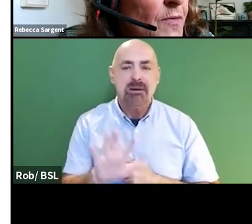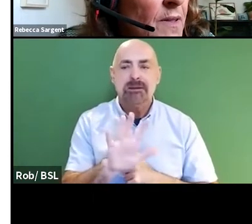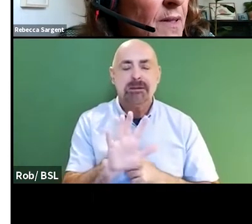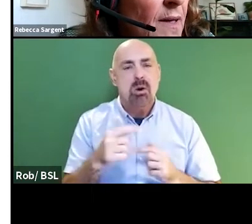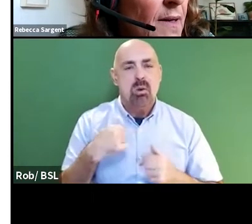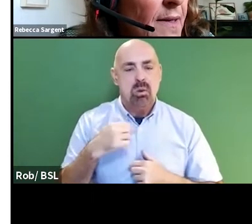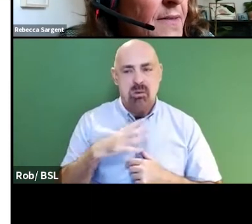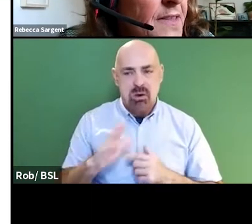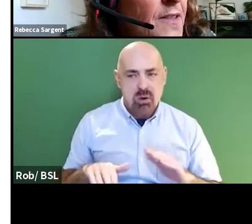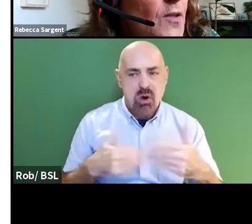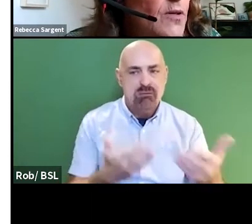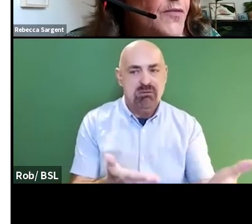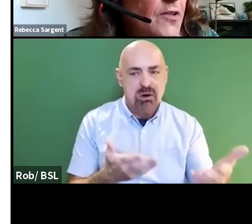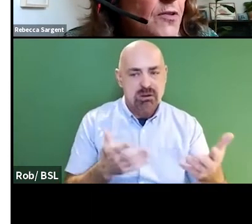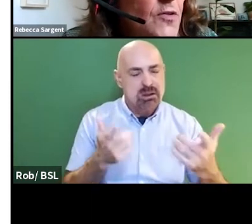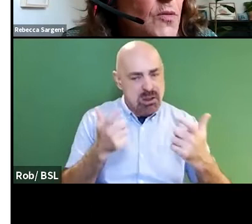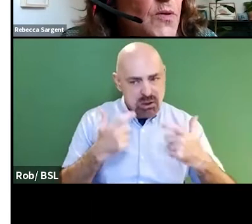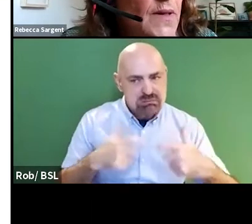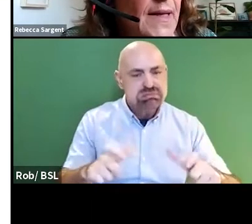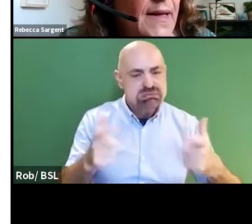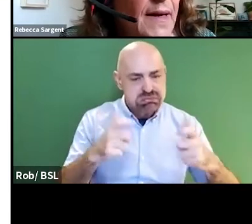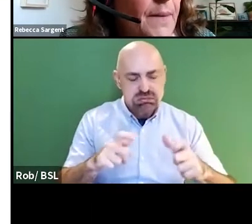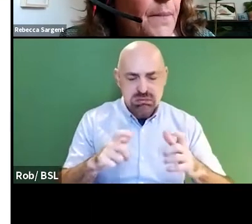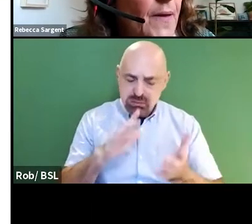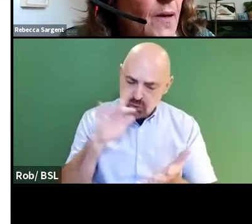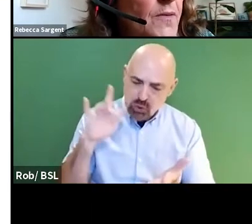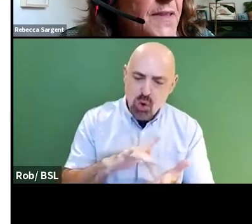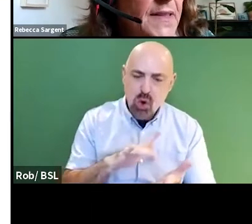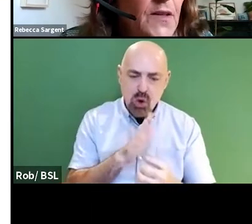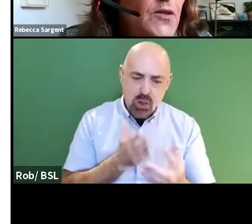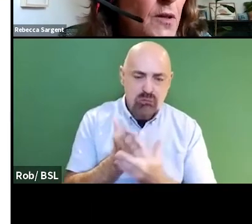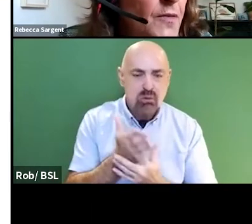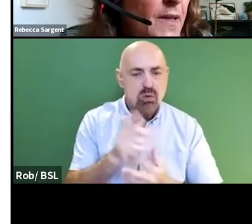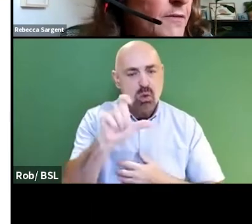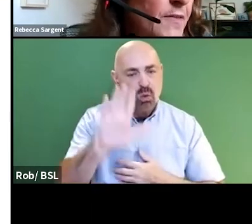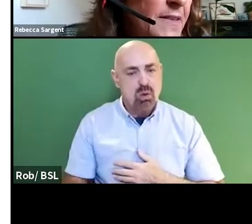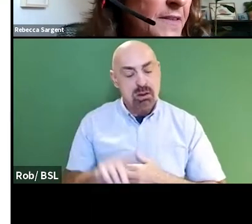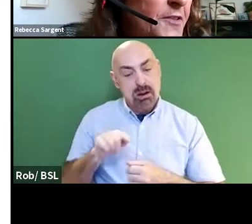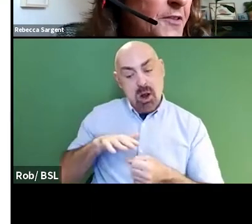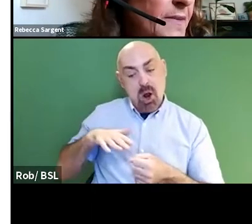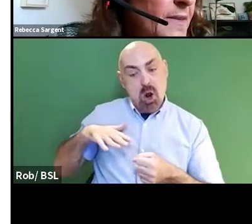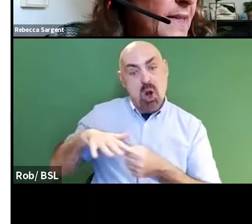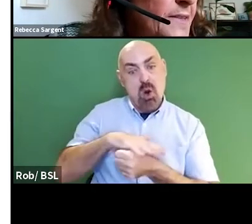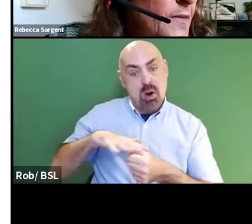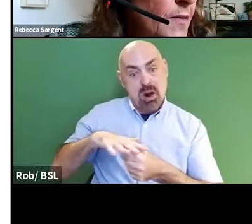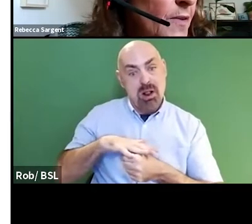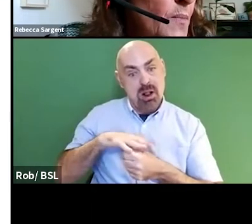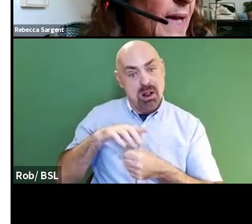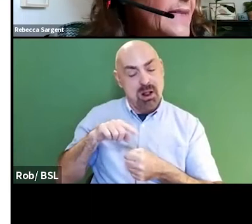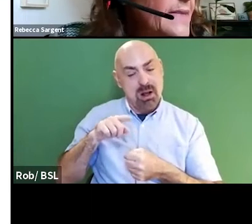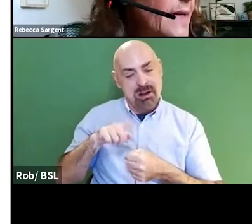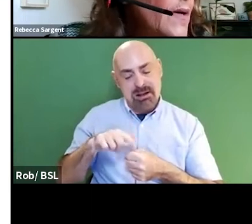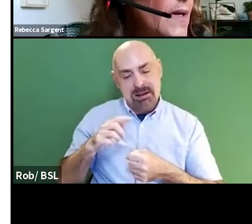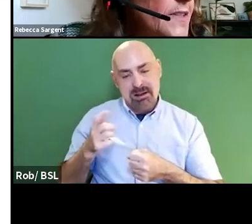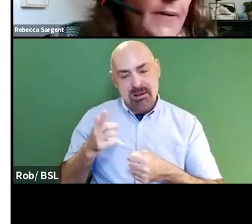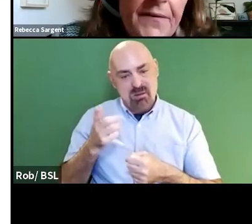want to offer a consistent core offer across Cornwall, alongside a local offer that reflects the strengths and needs of the